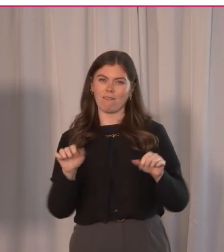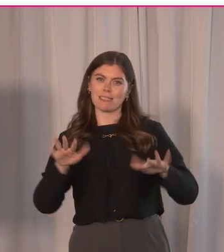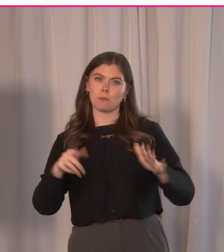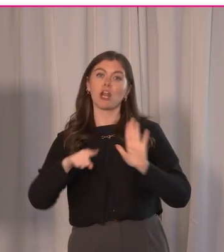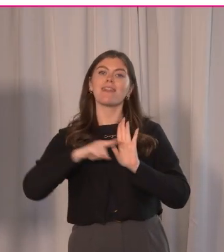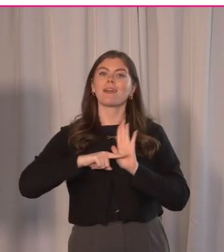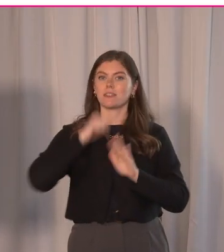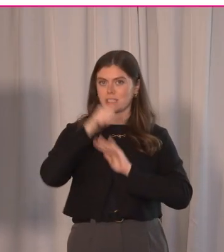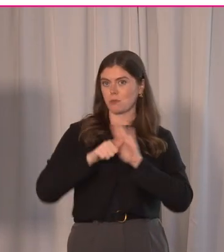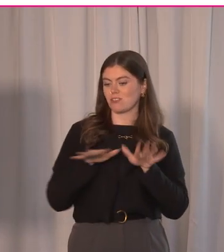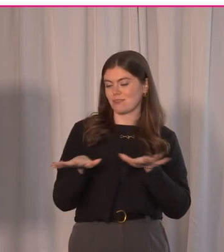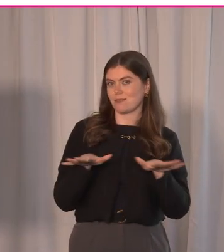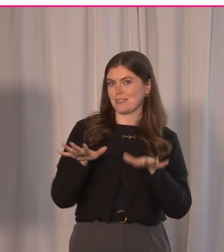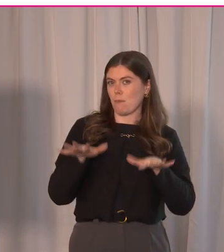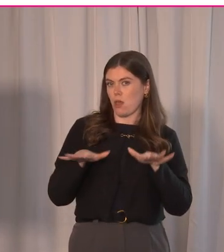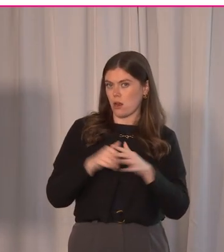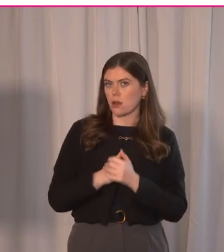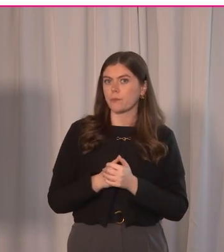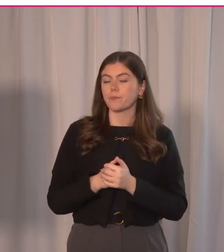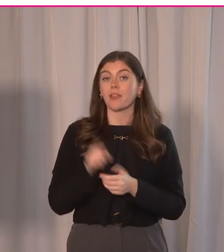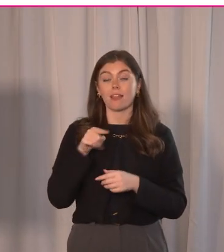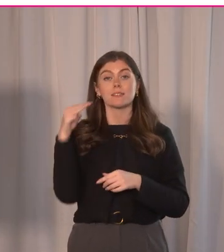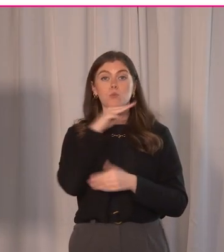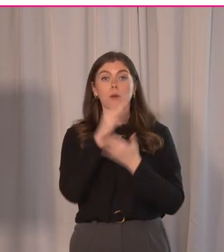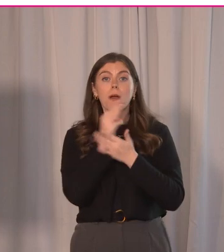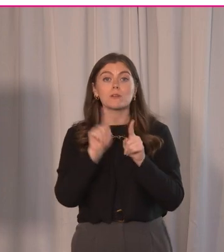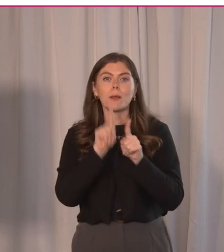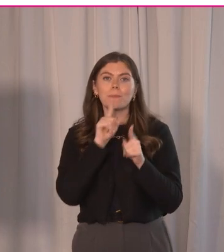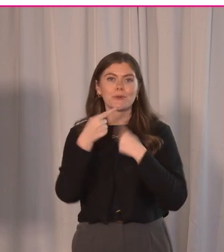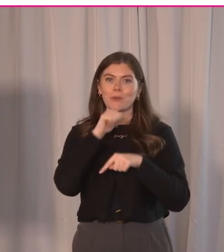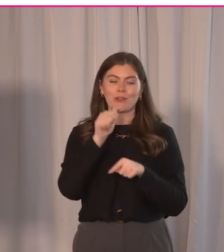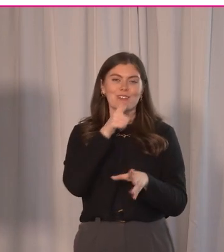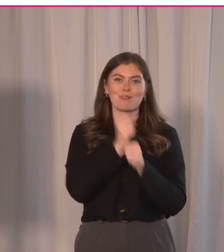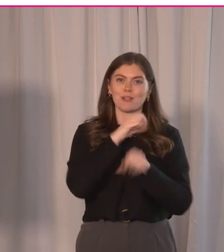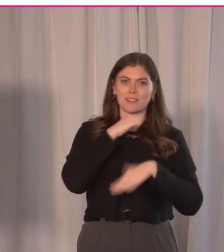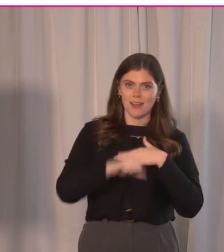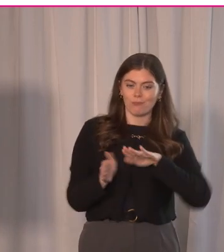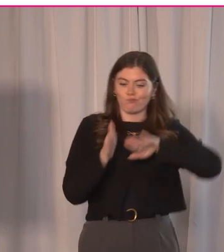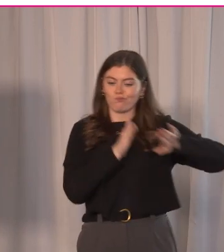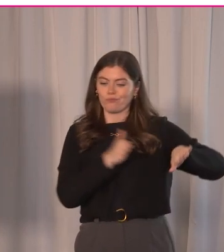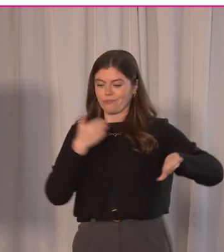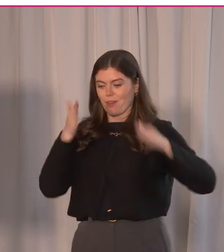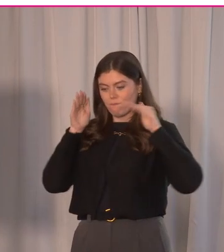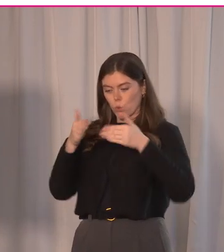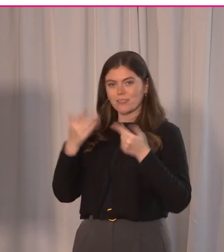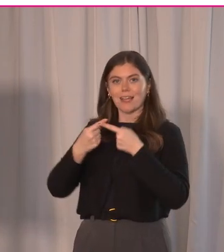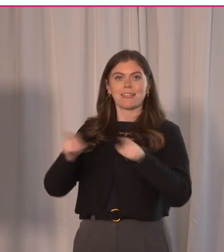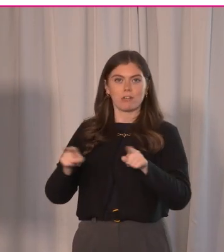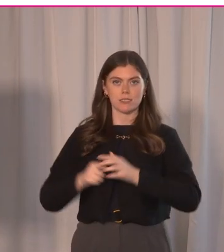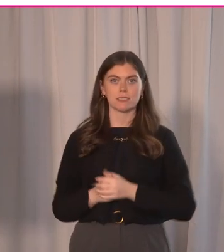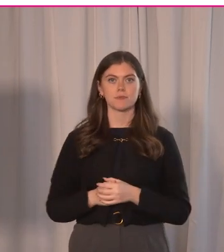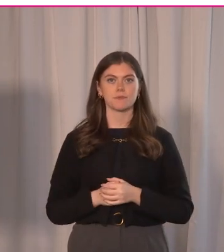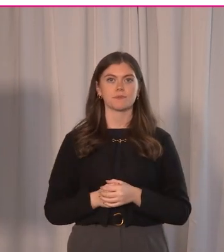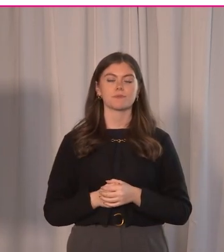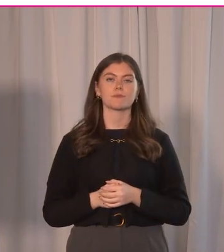experiences. So that is, I suppose, an important part of this, but it's not what we're going through today. We're just going through the differences.